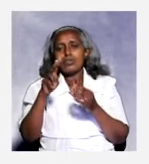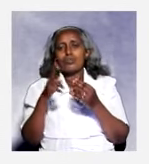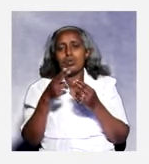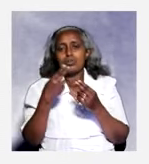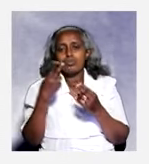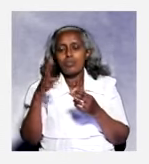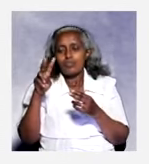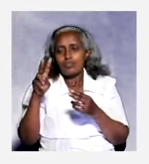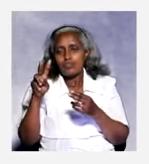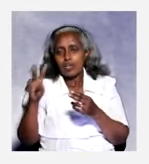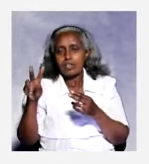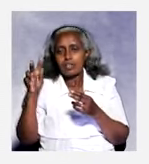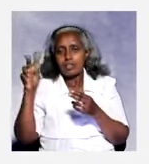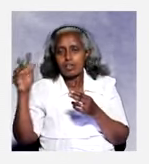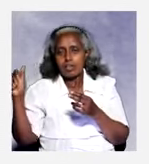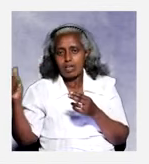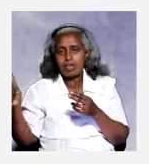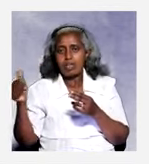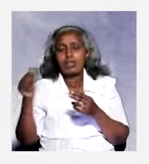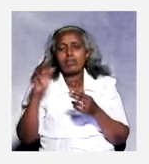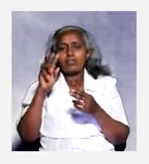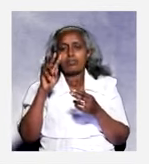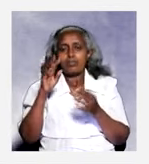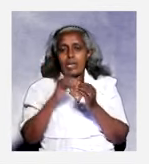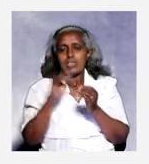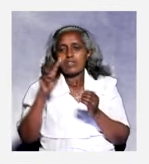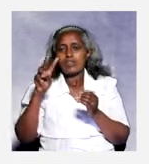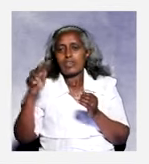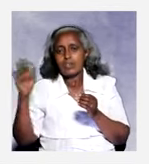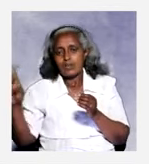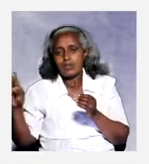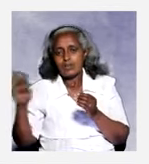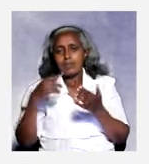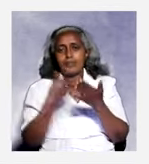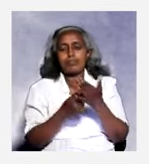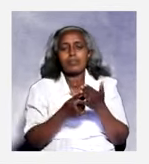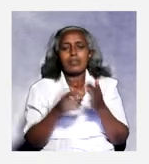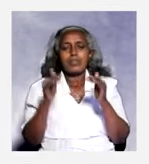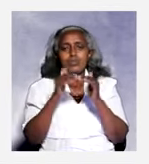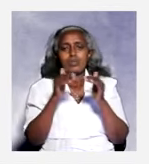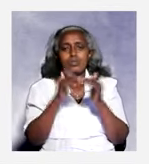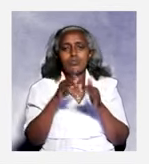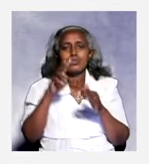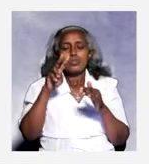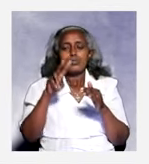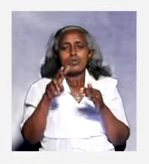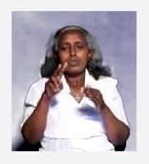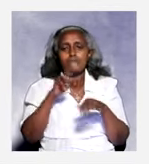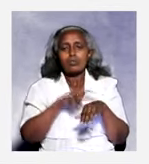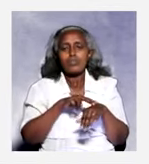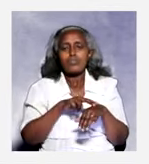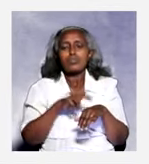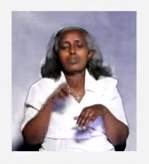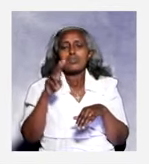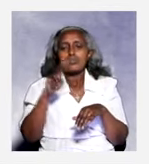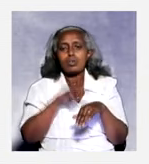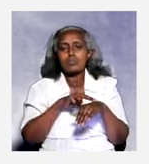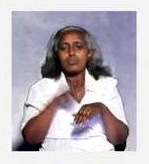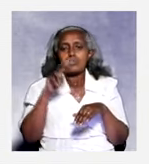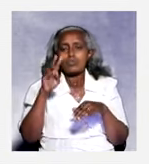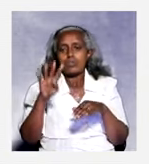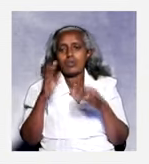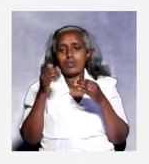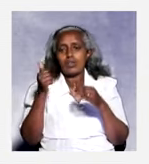of vector A plus vector B. So, this is equal to twice of this 2 times, which is 4 in the